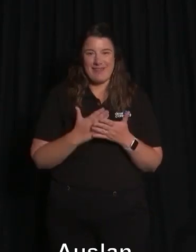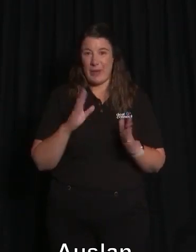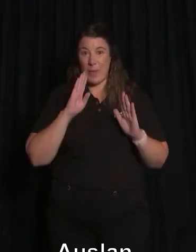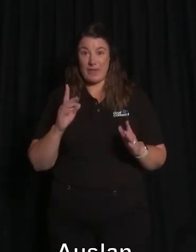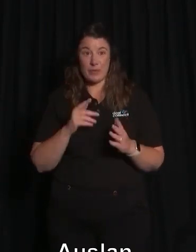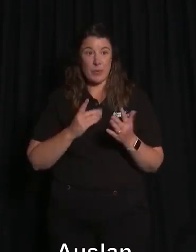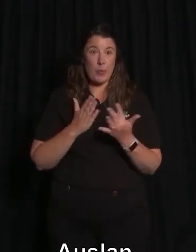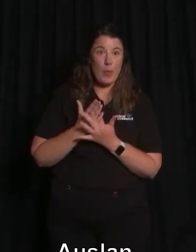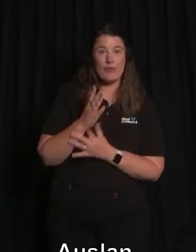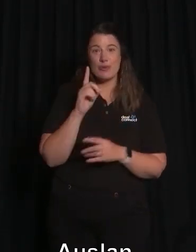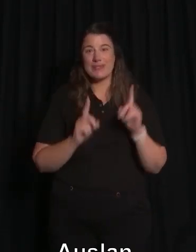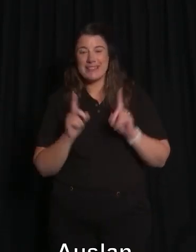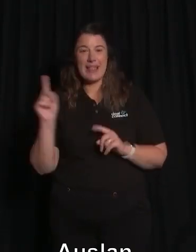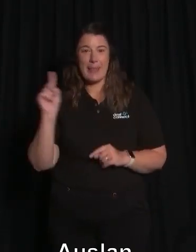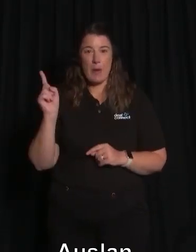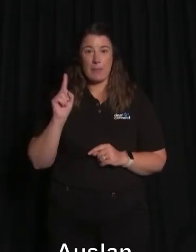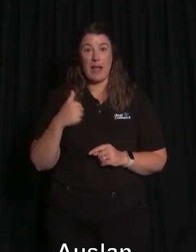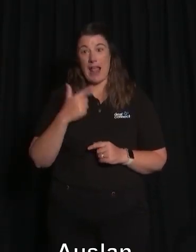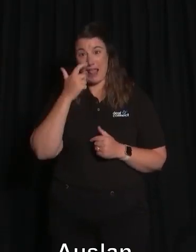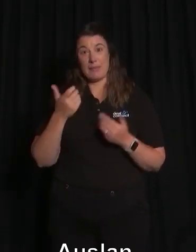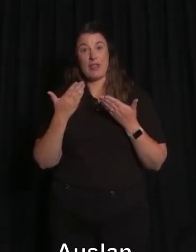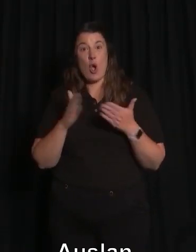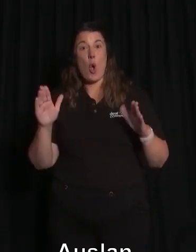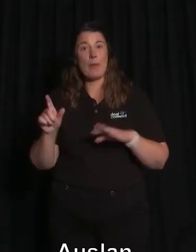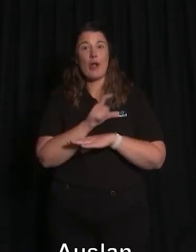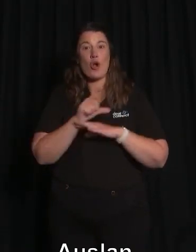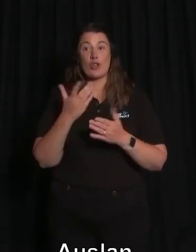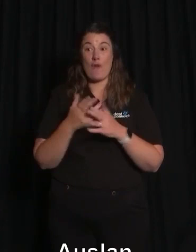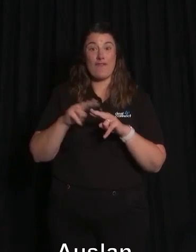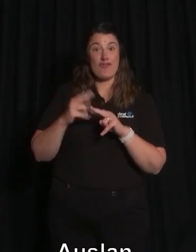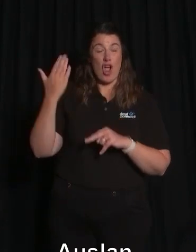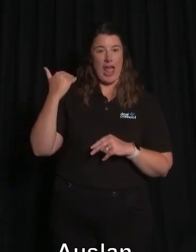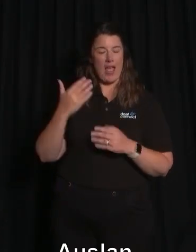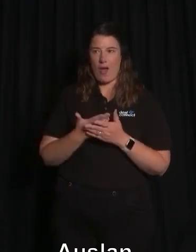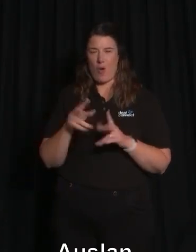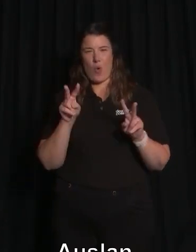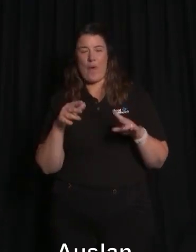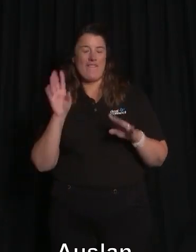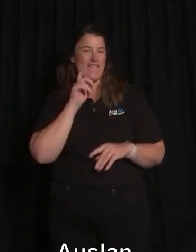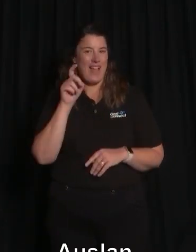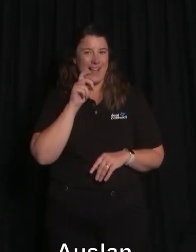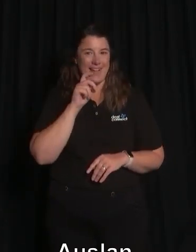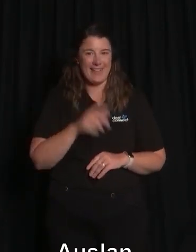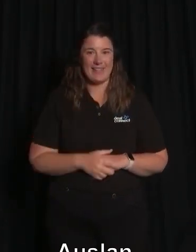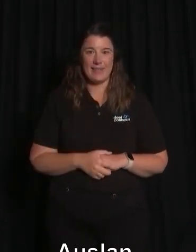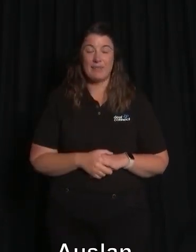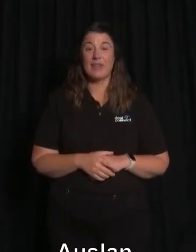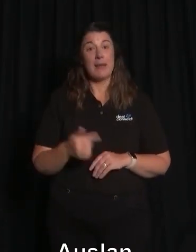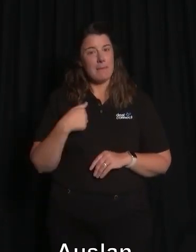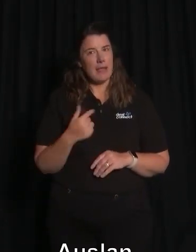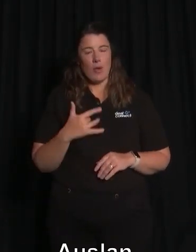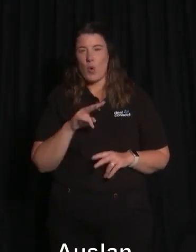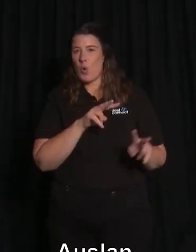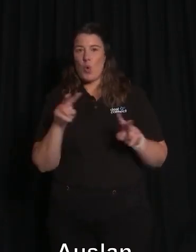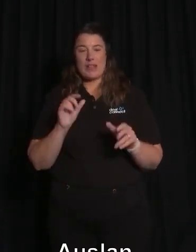through Sydney. I was lucky enough to be at the opening concert on Friday night, which was really great fun. But what I found particularly